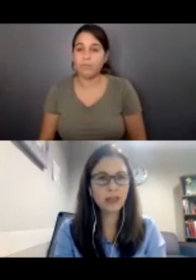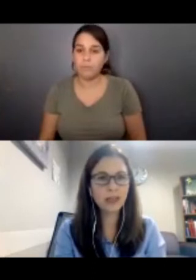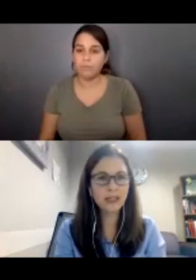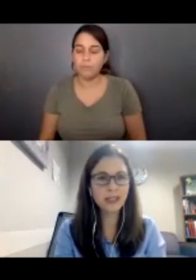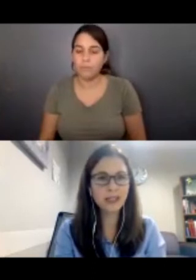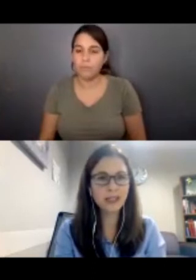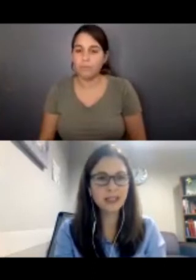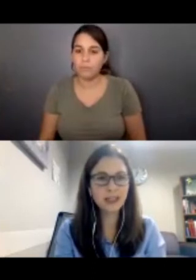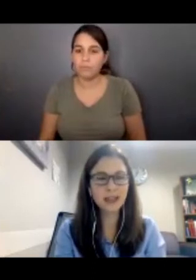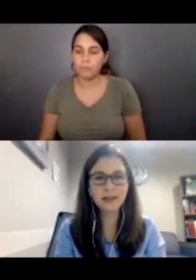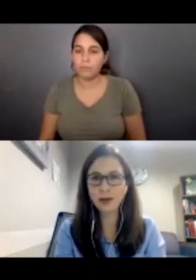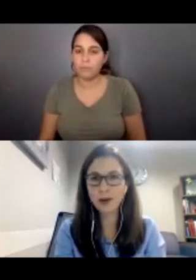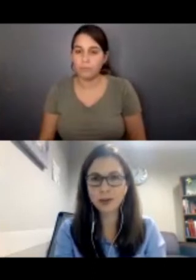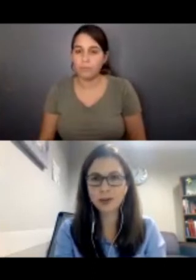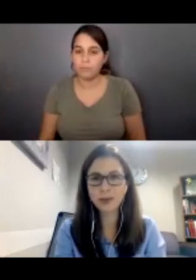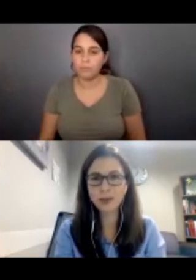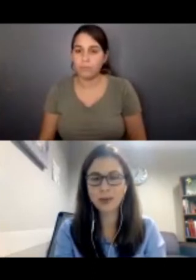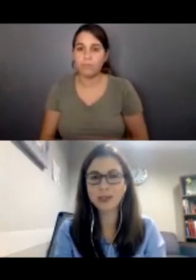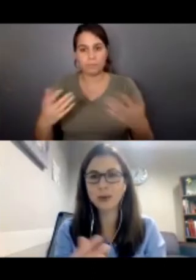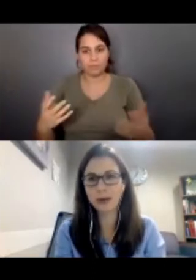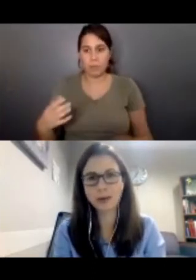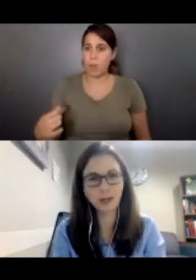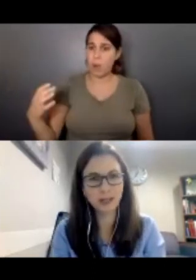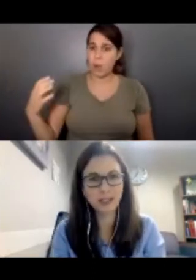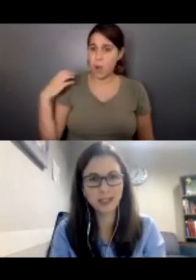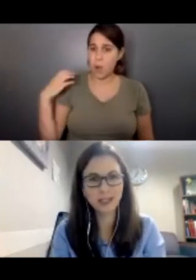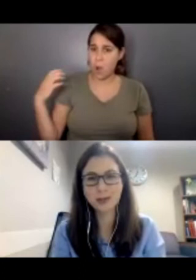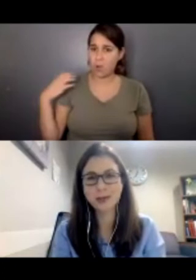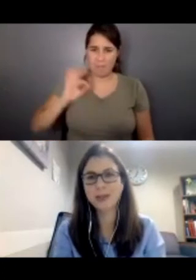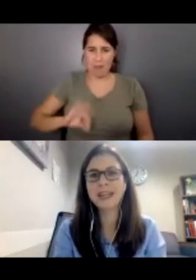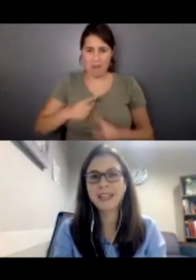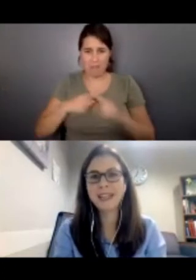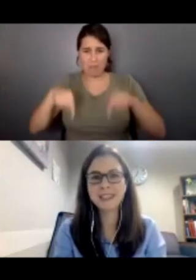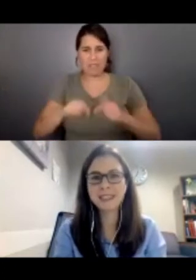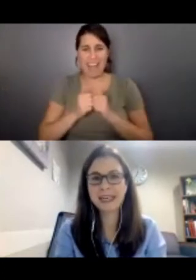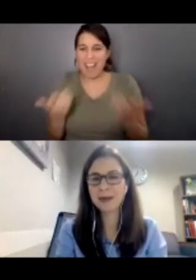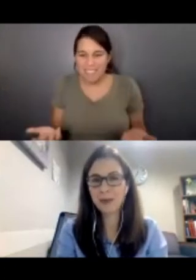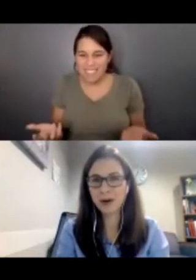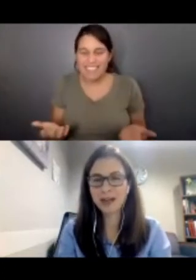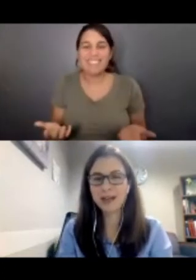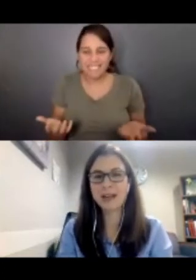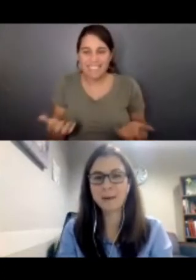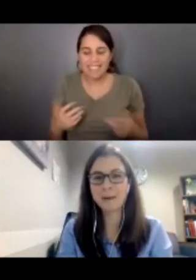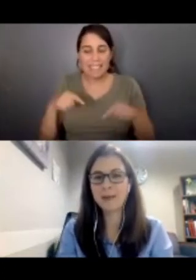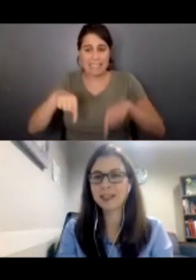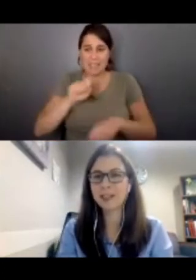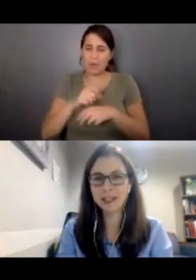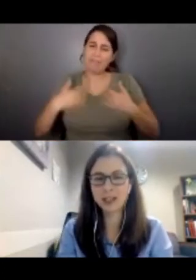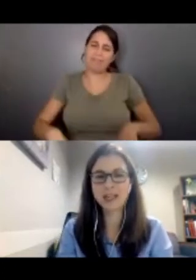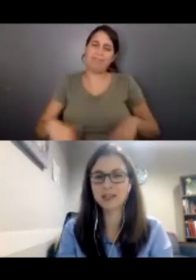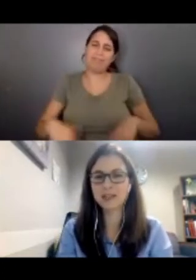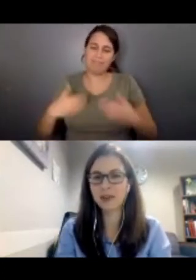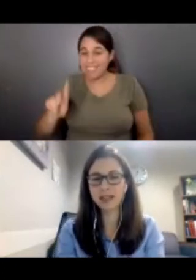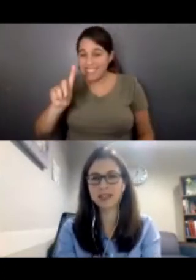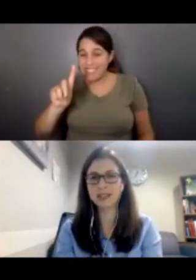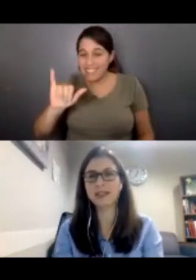what is in it for the coach? What do we enjoy about coaching residents? So certainly this is dynamic work. It's challenging,